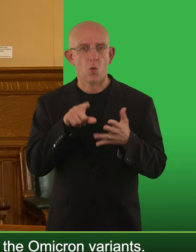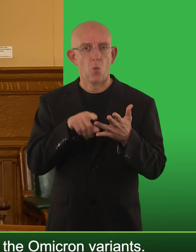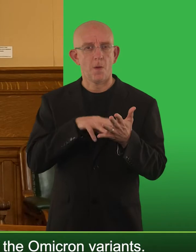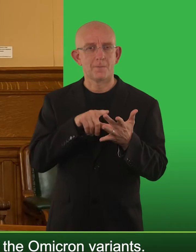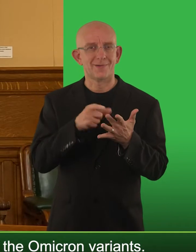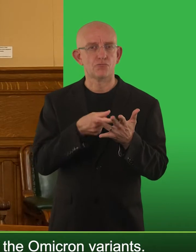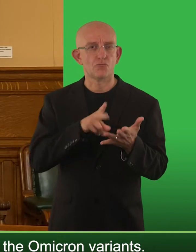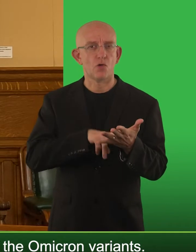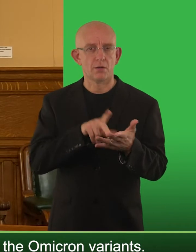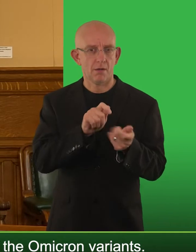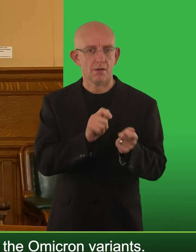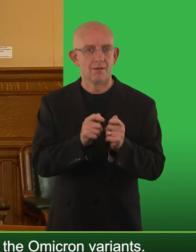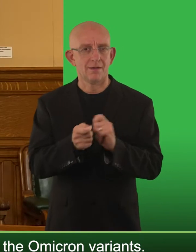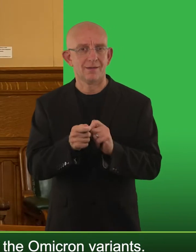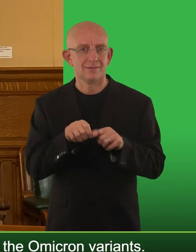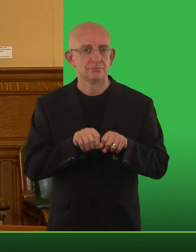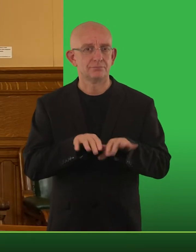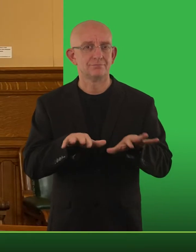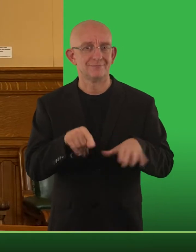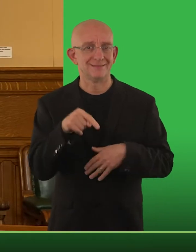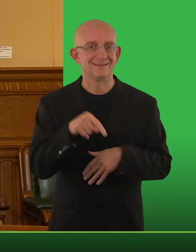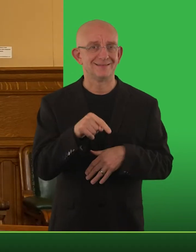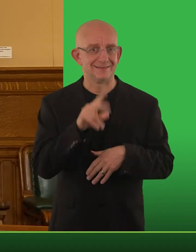which are sub-variants of the Omicron variant.